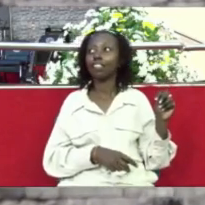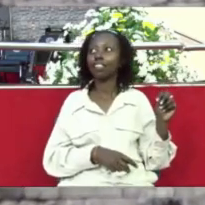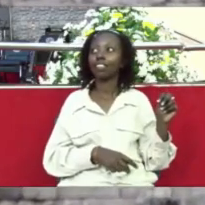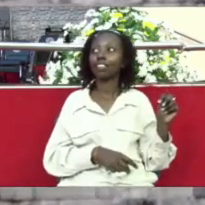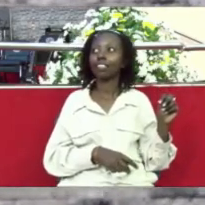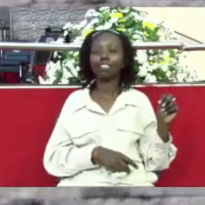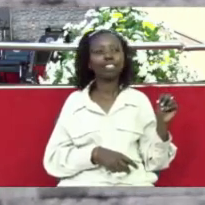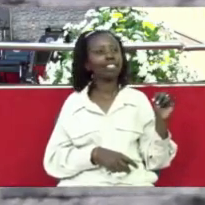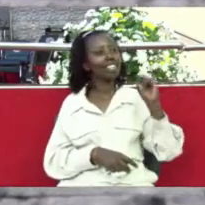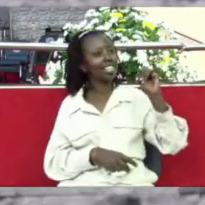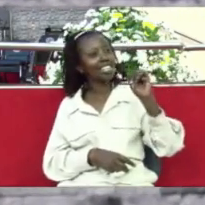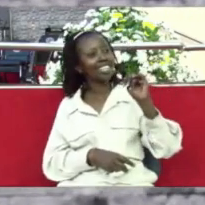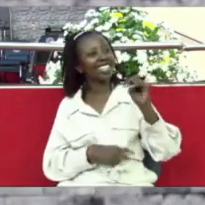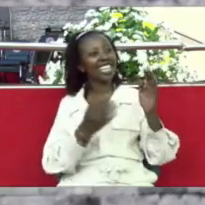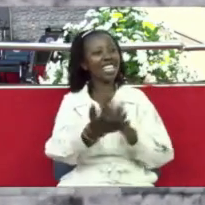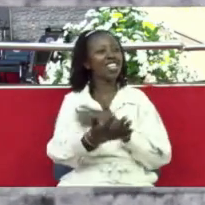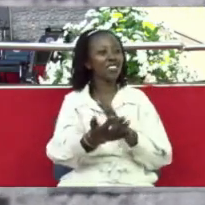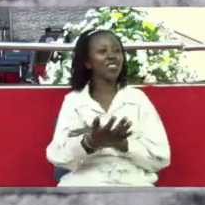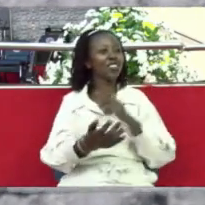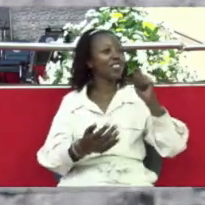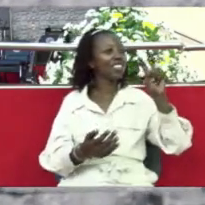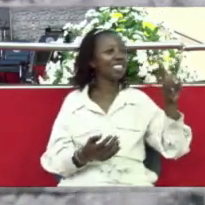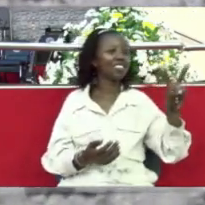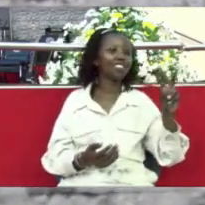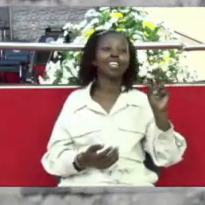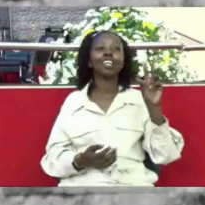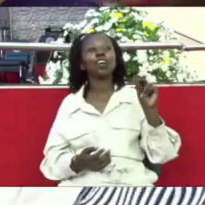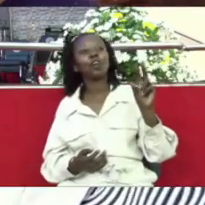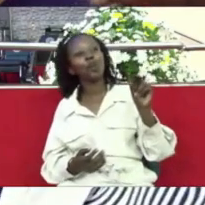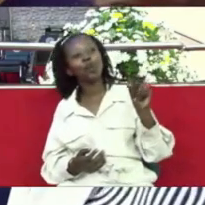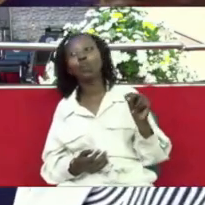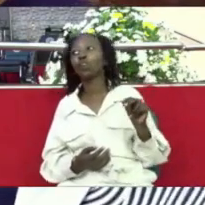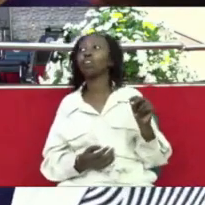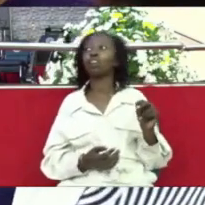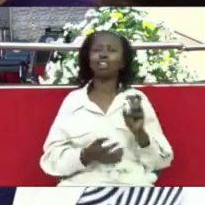I don't know. Don't read the Nairobian.